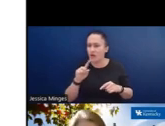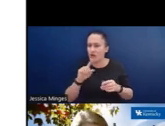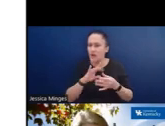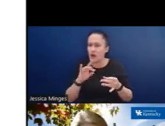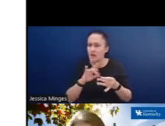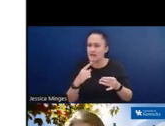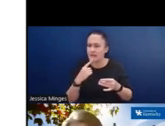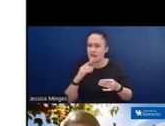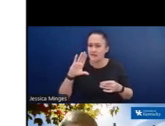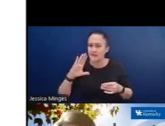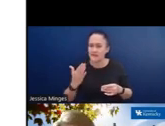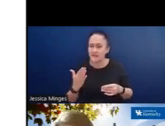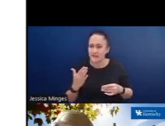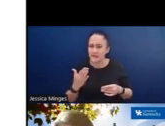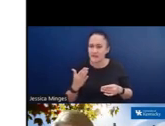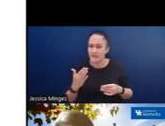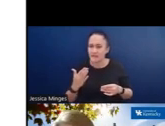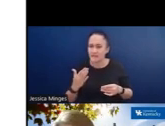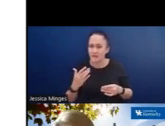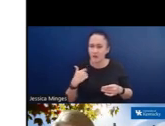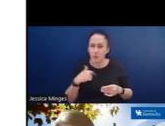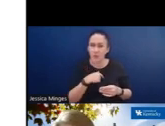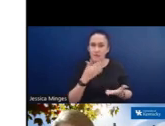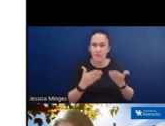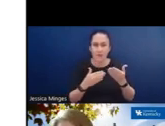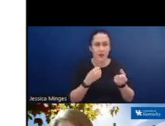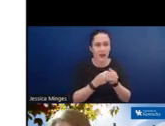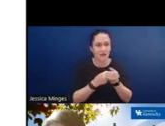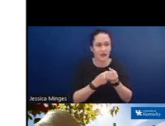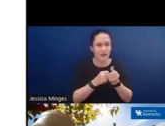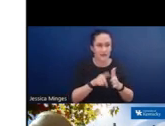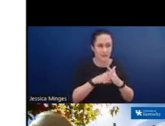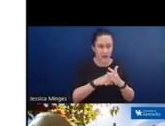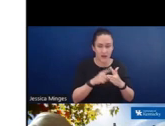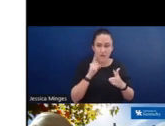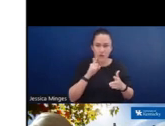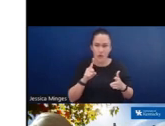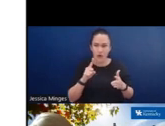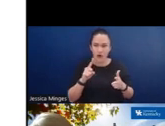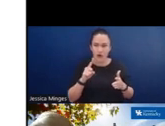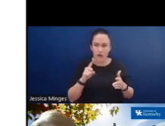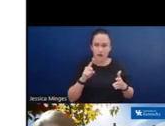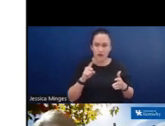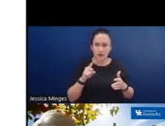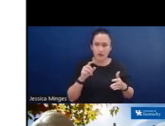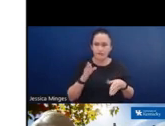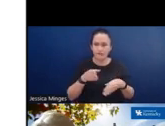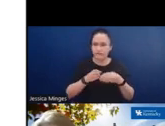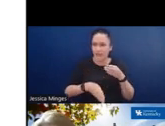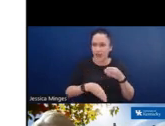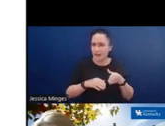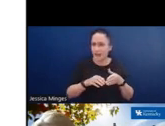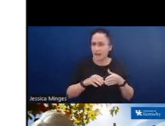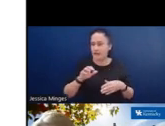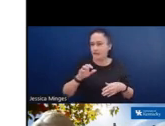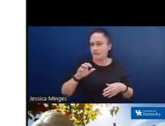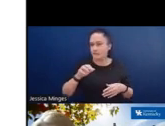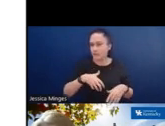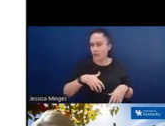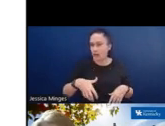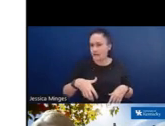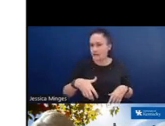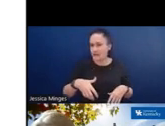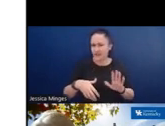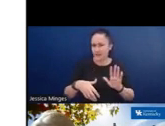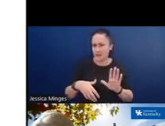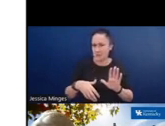it seems that we might have been advocating in the beginning for the termination of pregnancy. And so just in case,